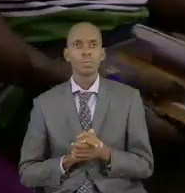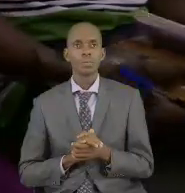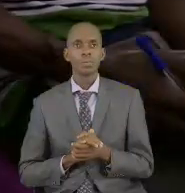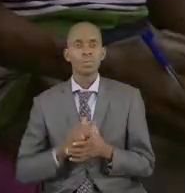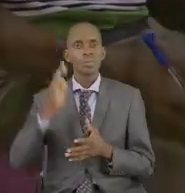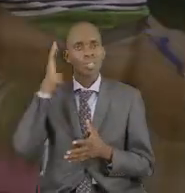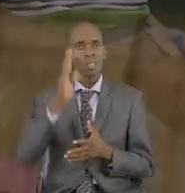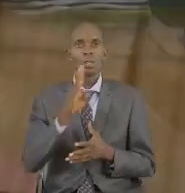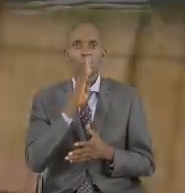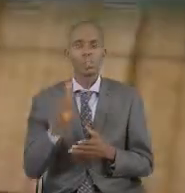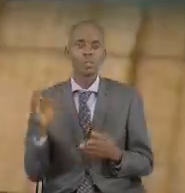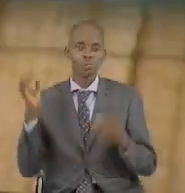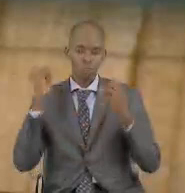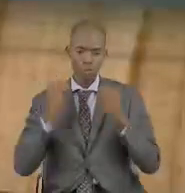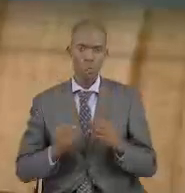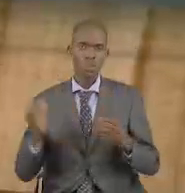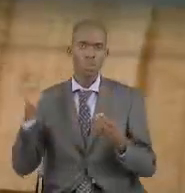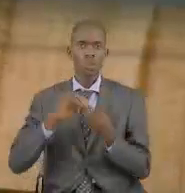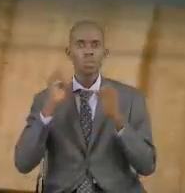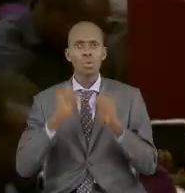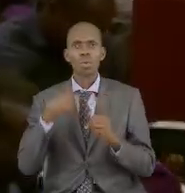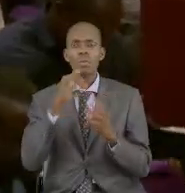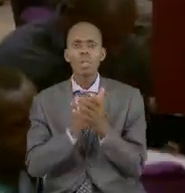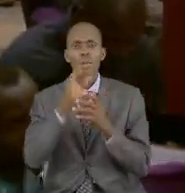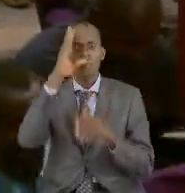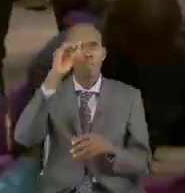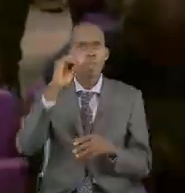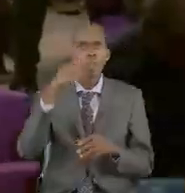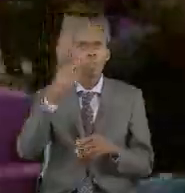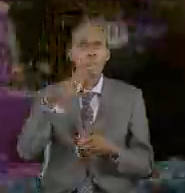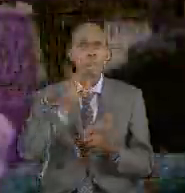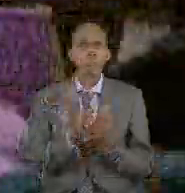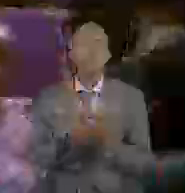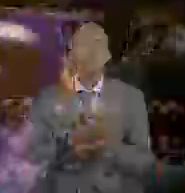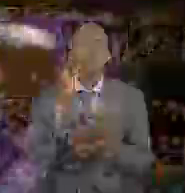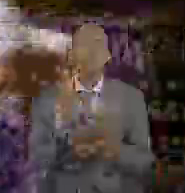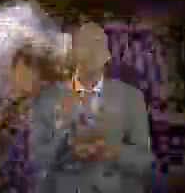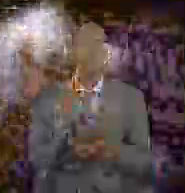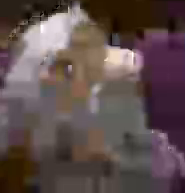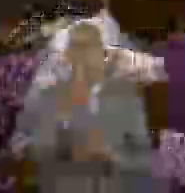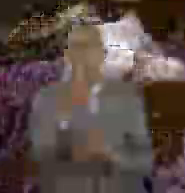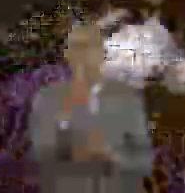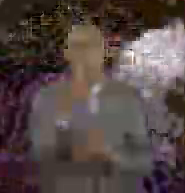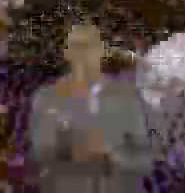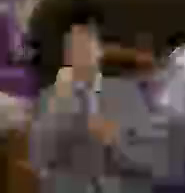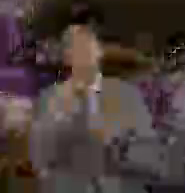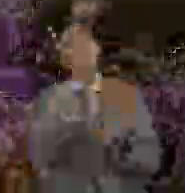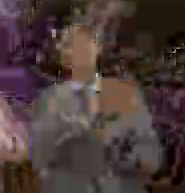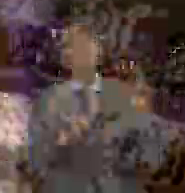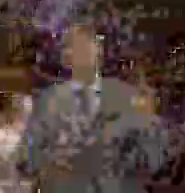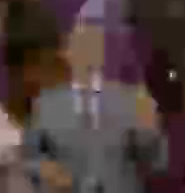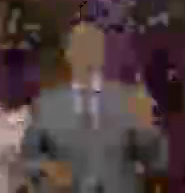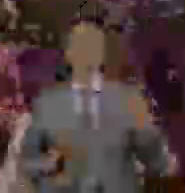stronger and stronger. Where is the man? Where is the woman? Where are you? Tell the Lord,